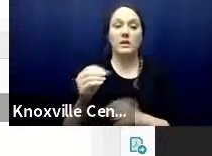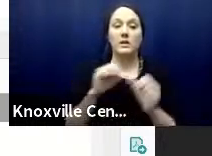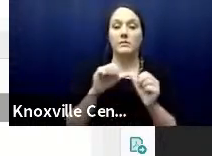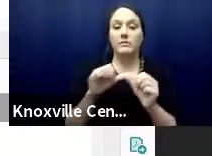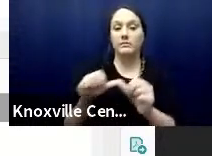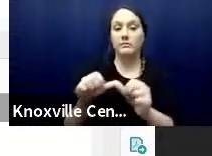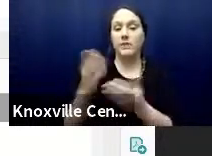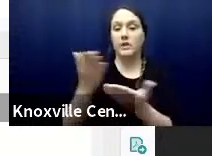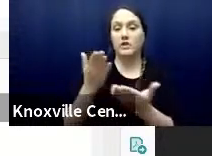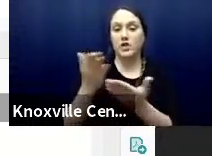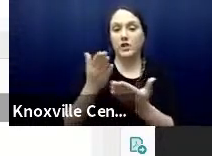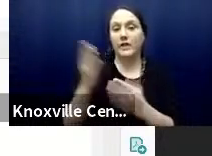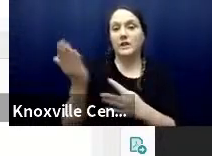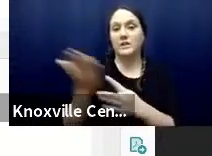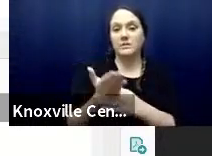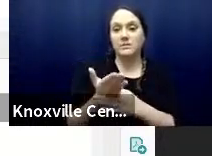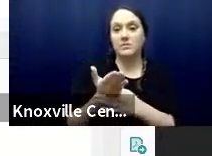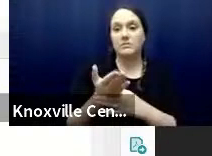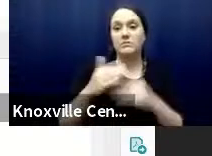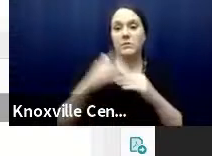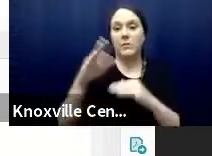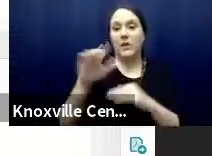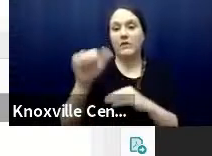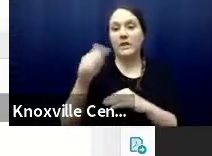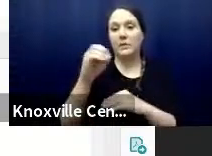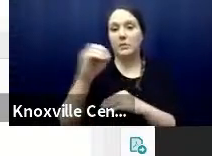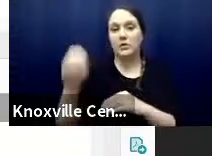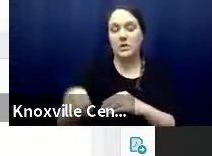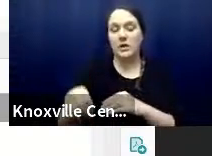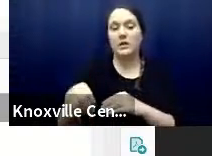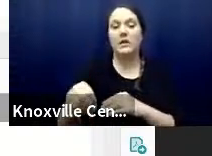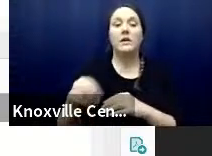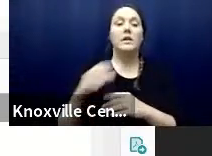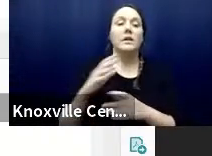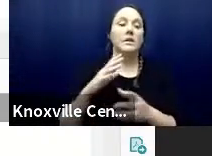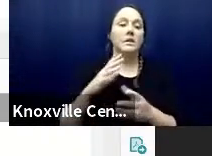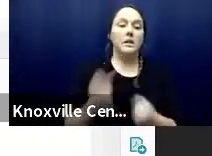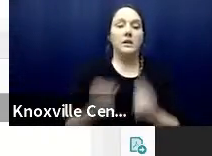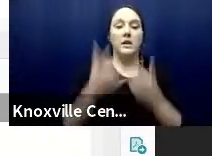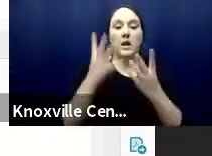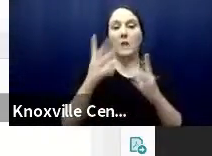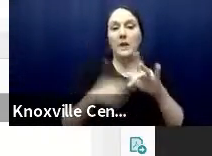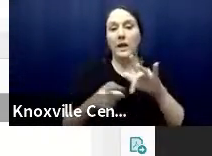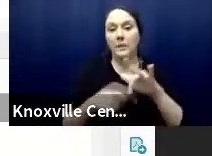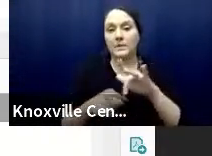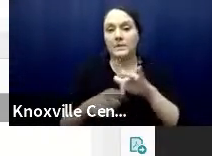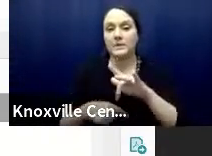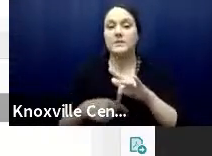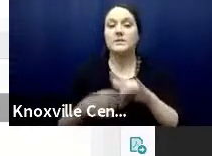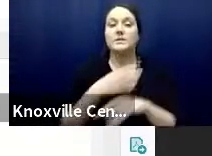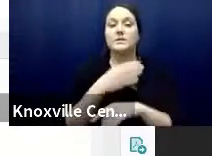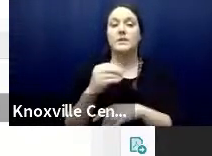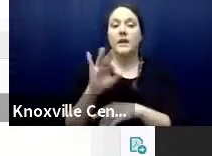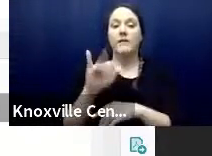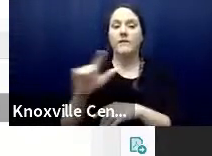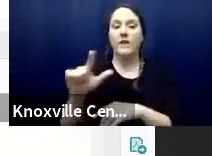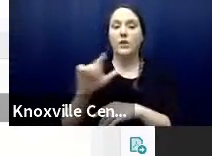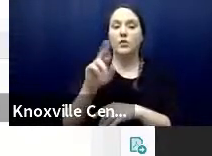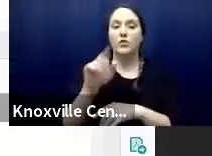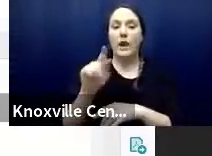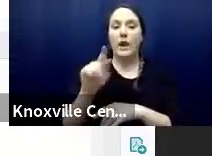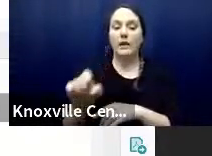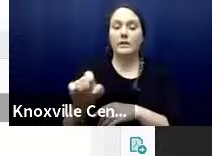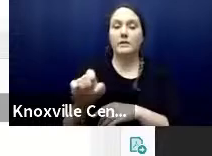continual service interruption of greater than 10%, combined absences, and the fill rate. The fill rate is